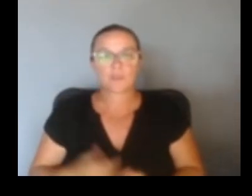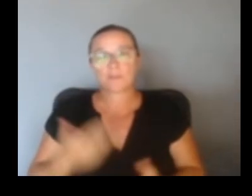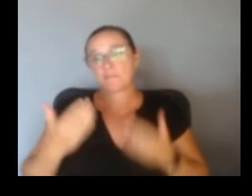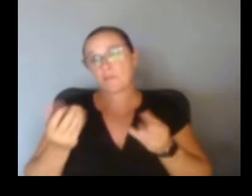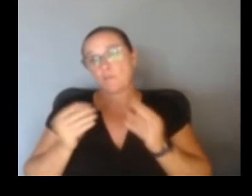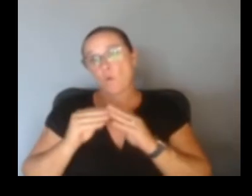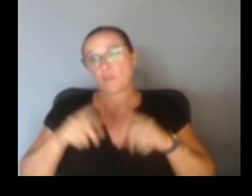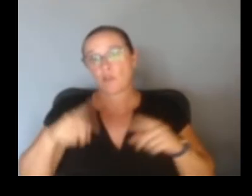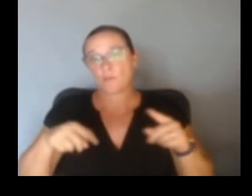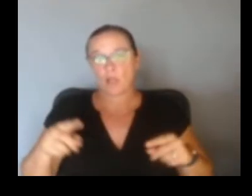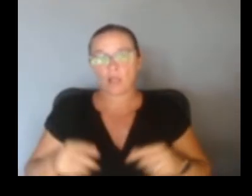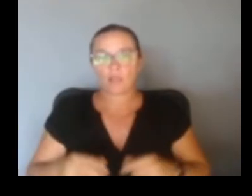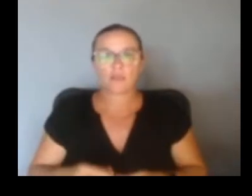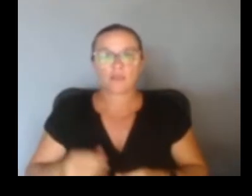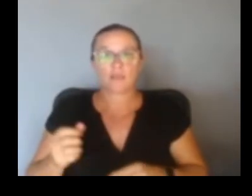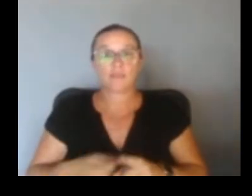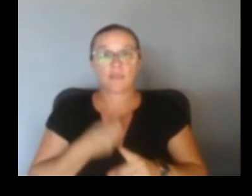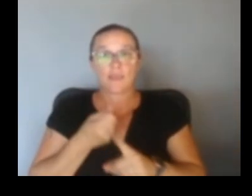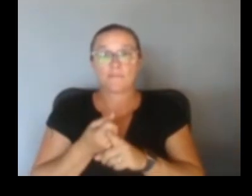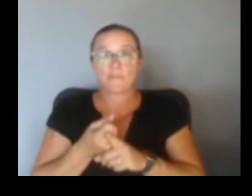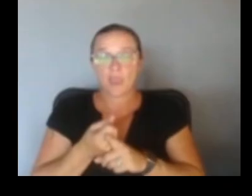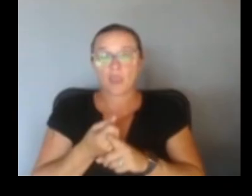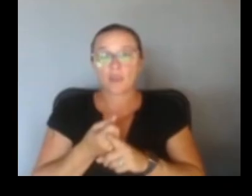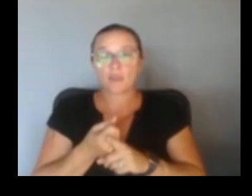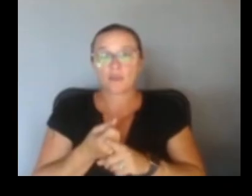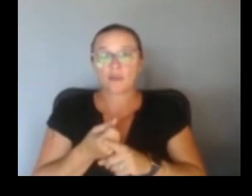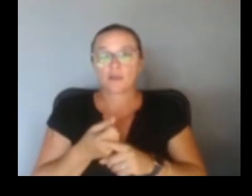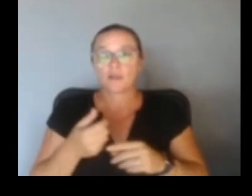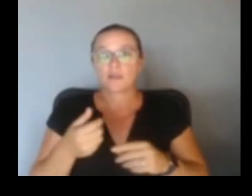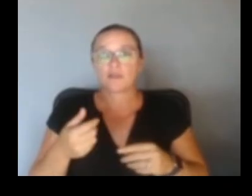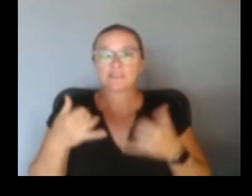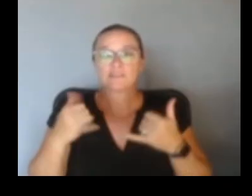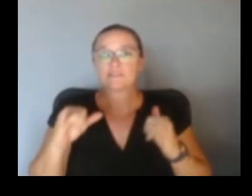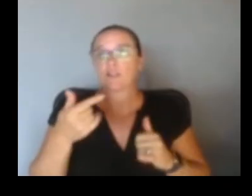The impacts still remain the volcanic gases